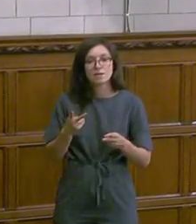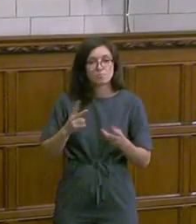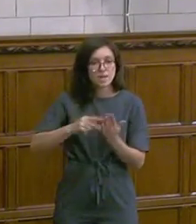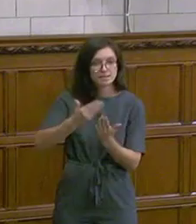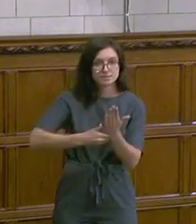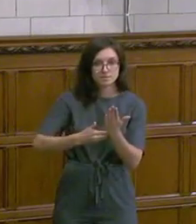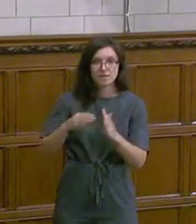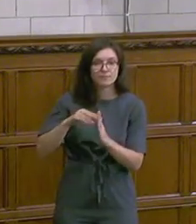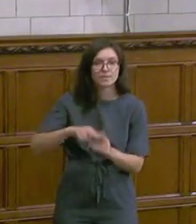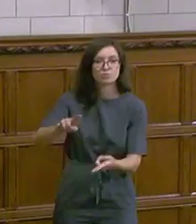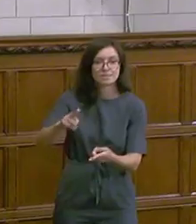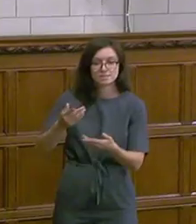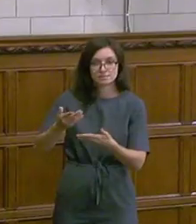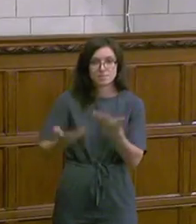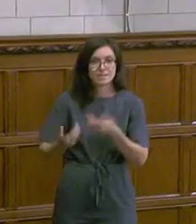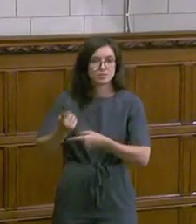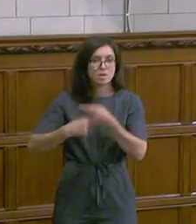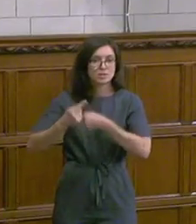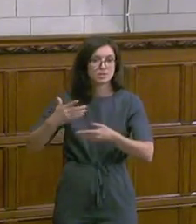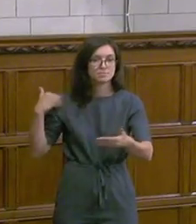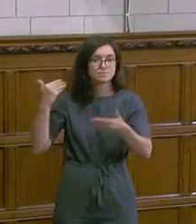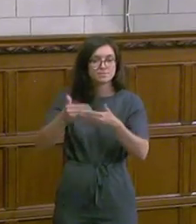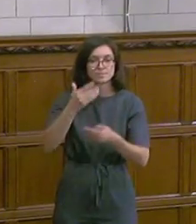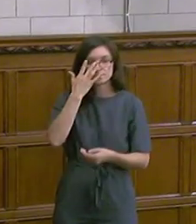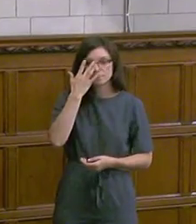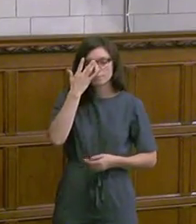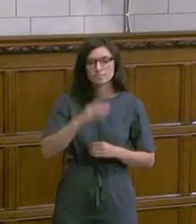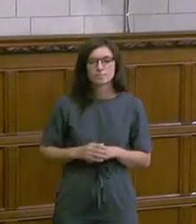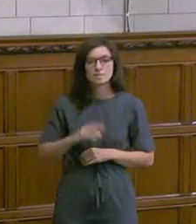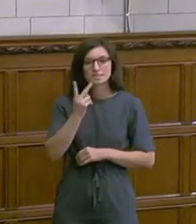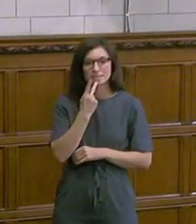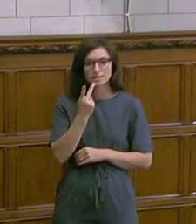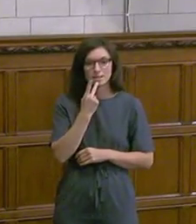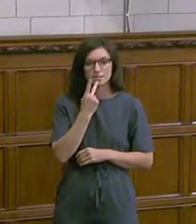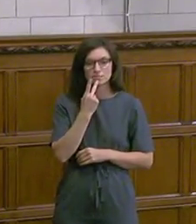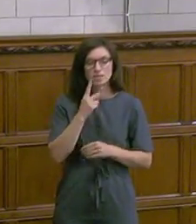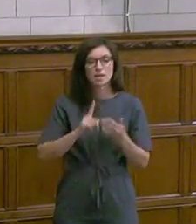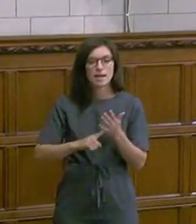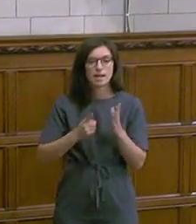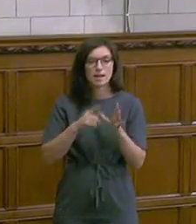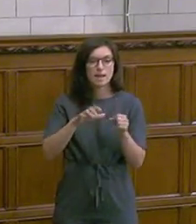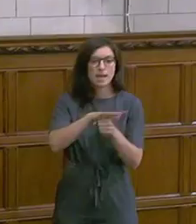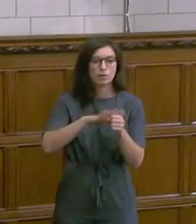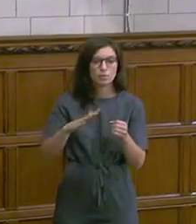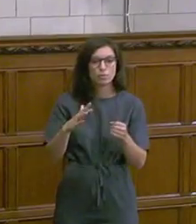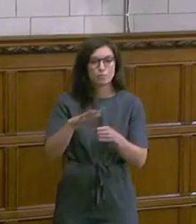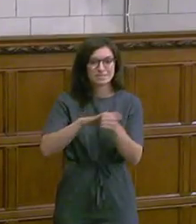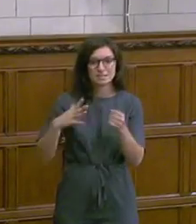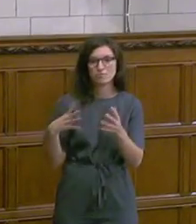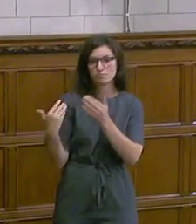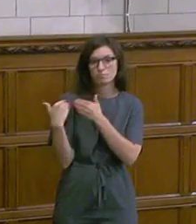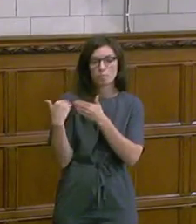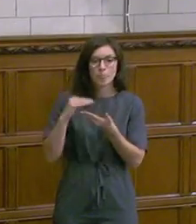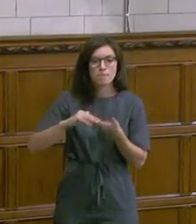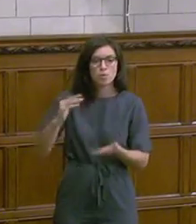year. Secondly, there are greater local authority responsibilities to support young people with SEND aged between 16